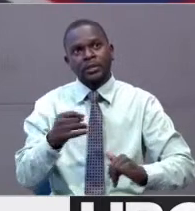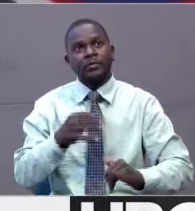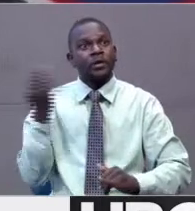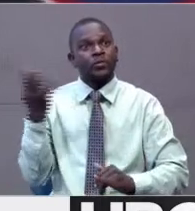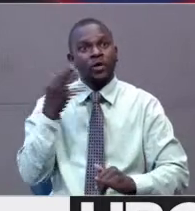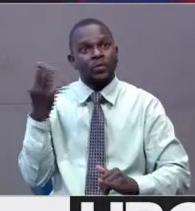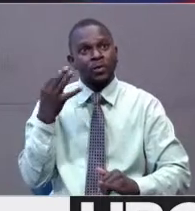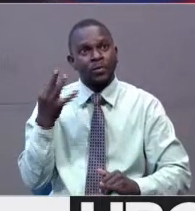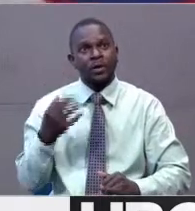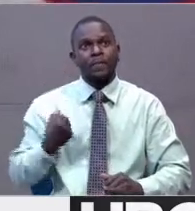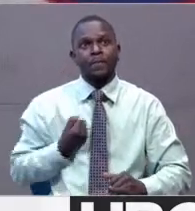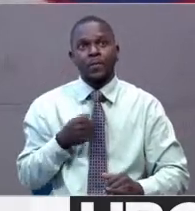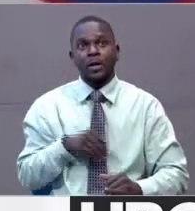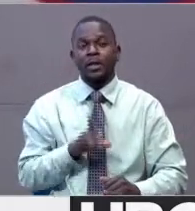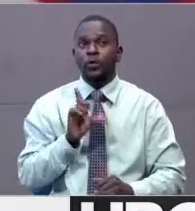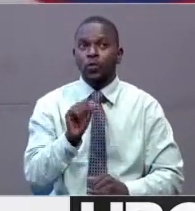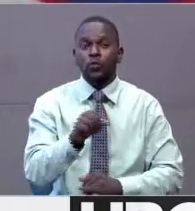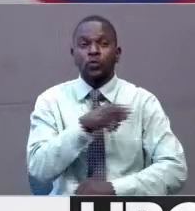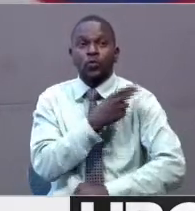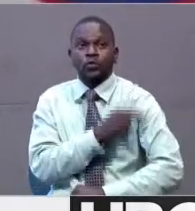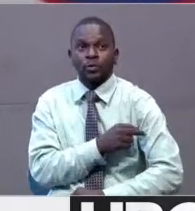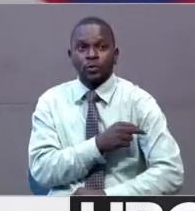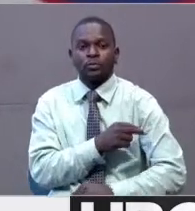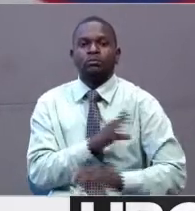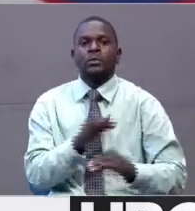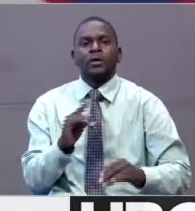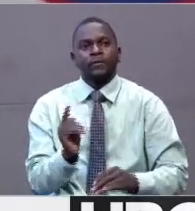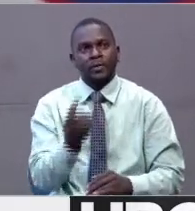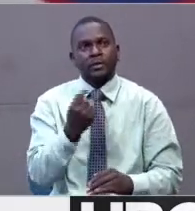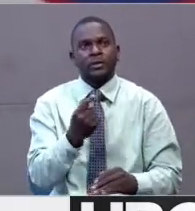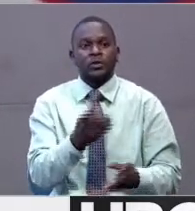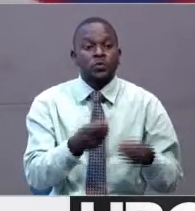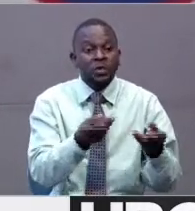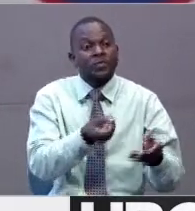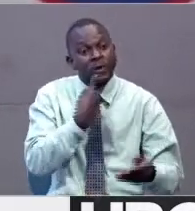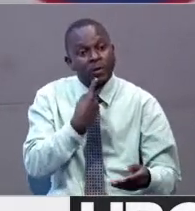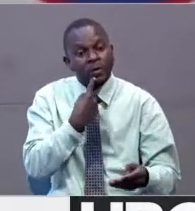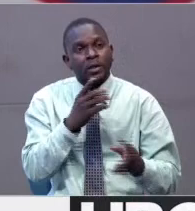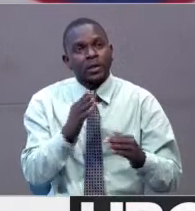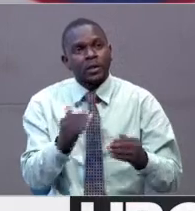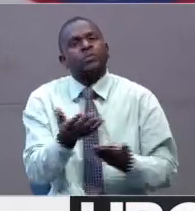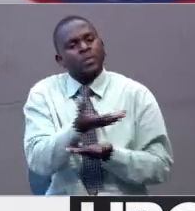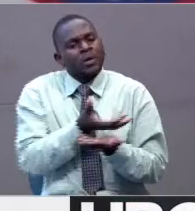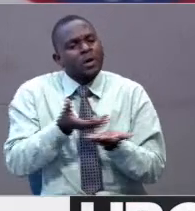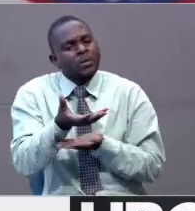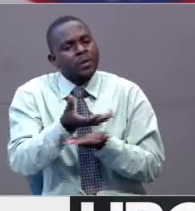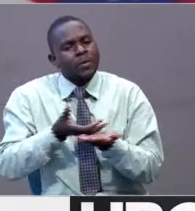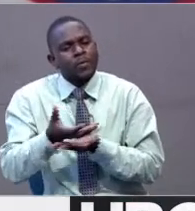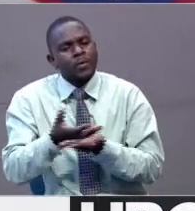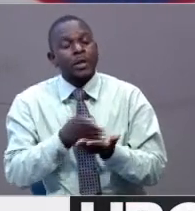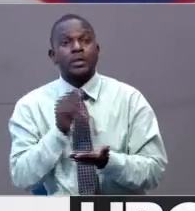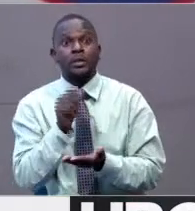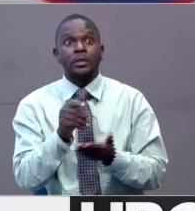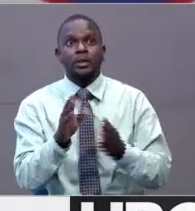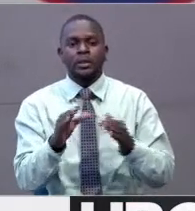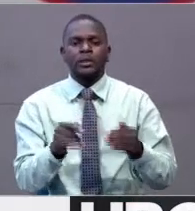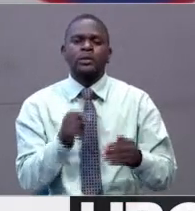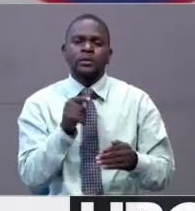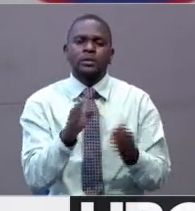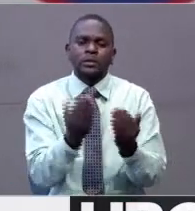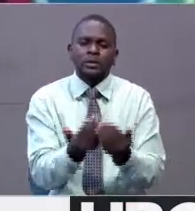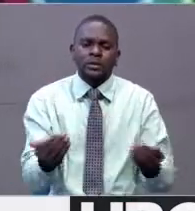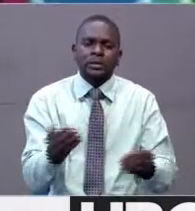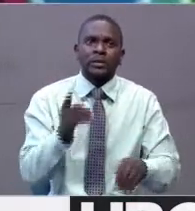mother goes to hospital, the first thing is not to give medicine, but the first thing is to talk to them. How did this child